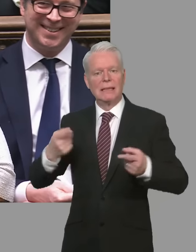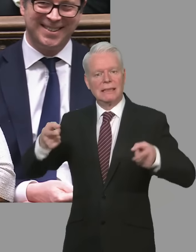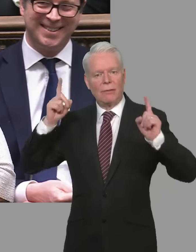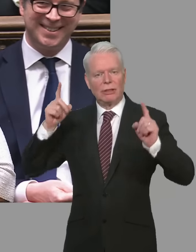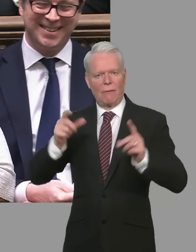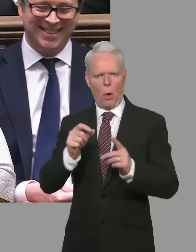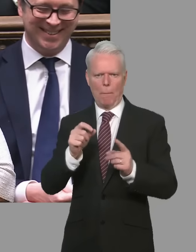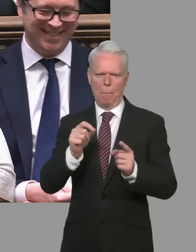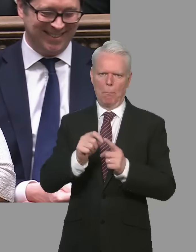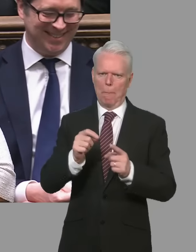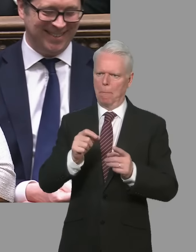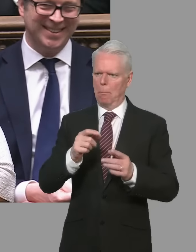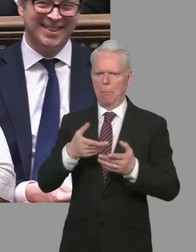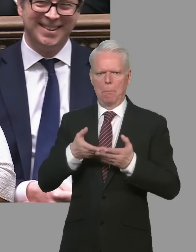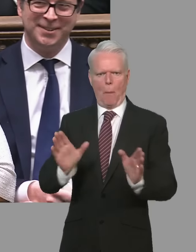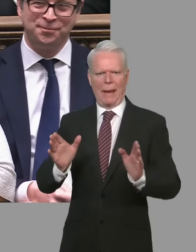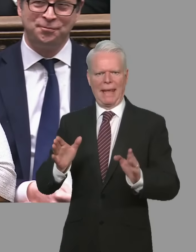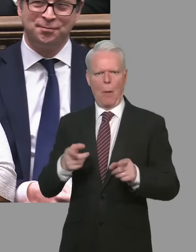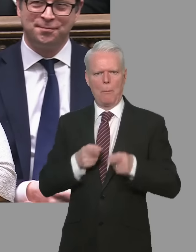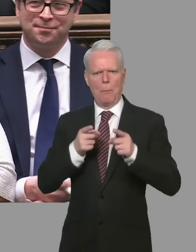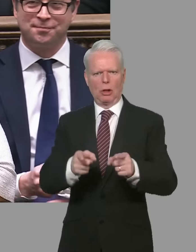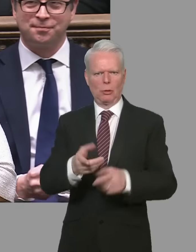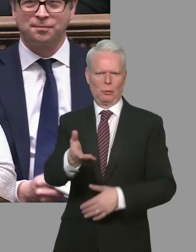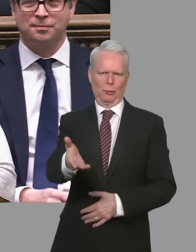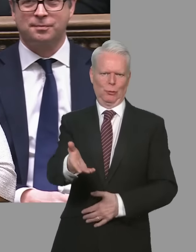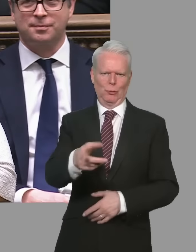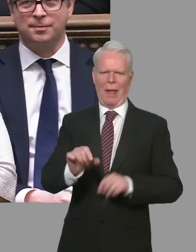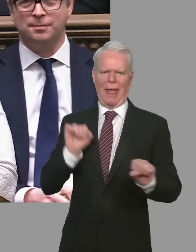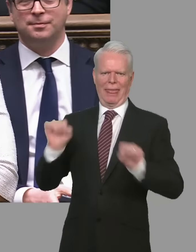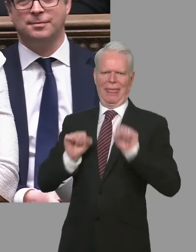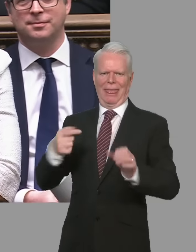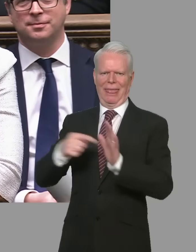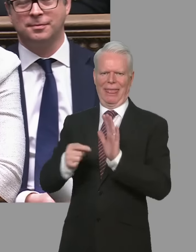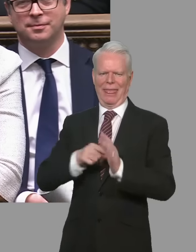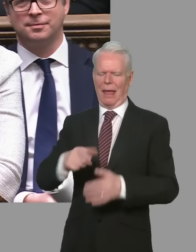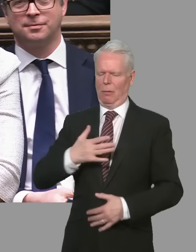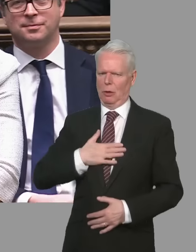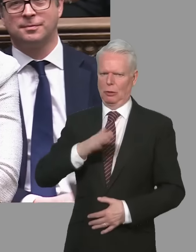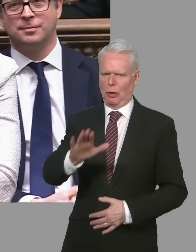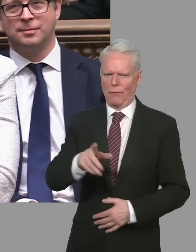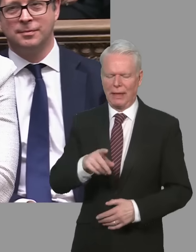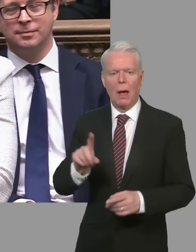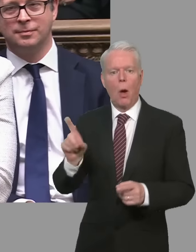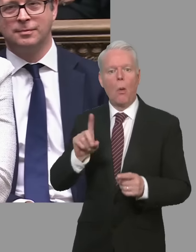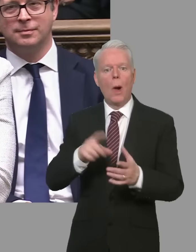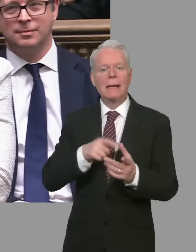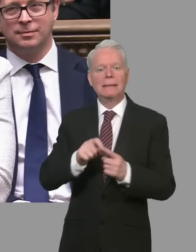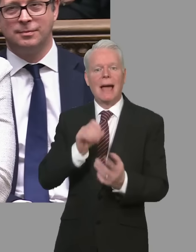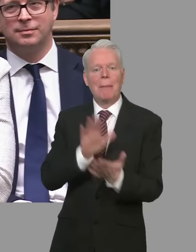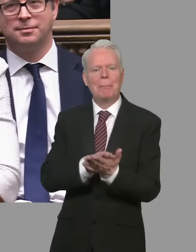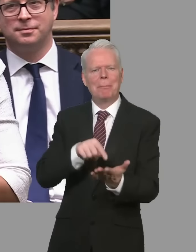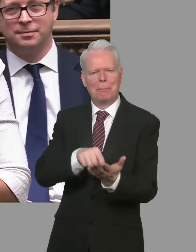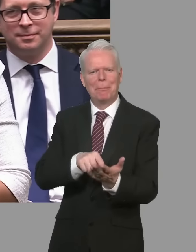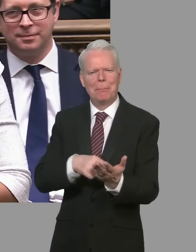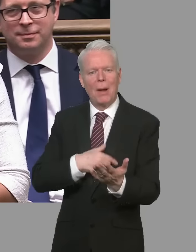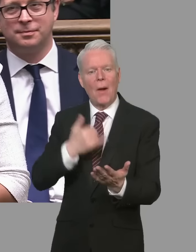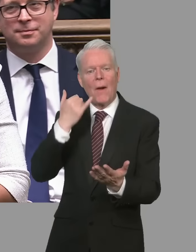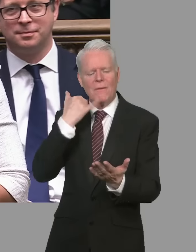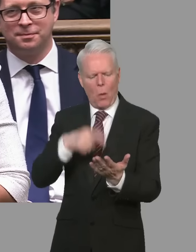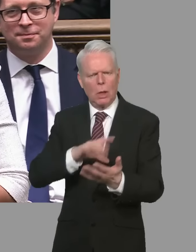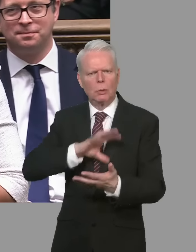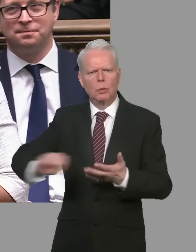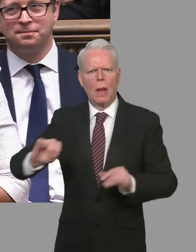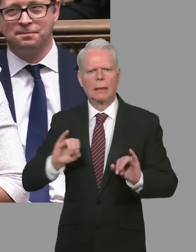The Jackdaw gas field could be up and running before winter. All that gas would be used here in the UK to